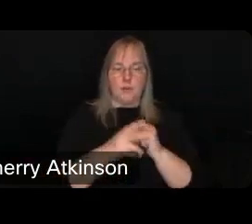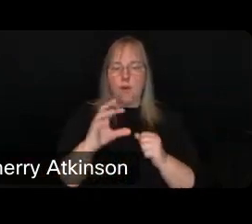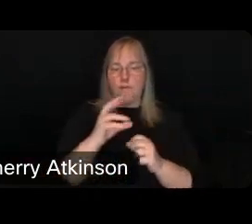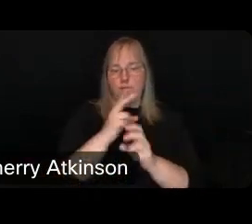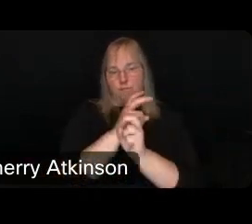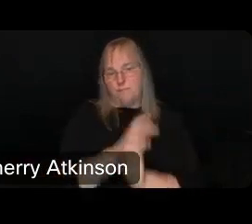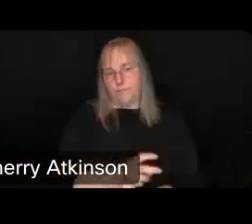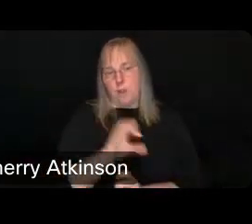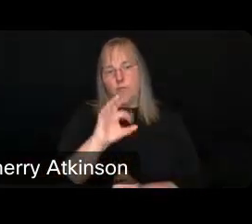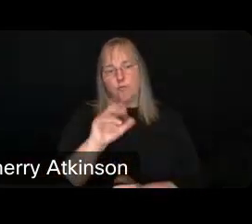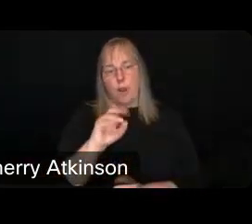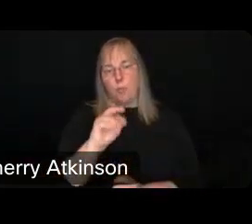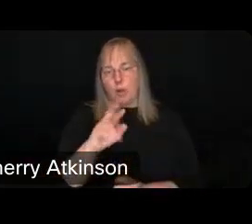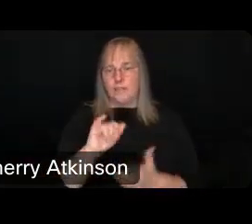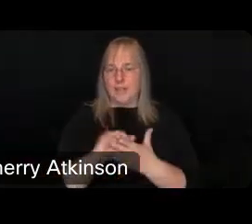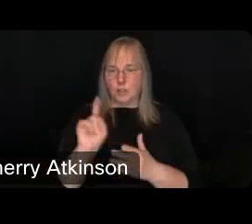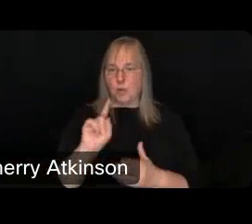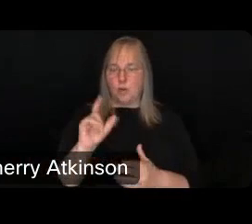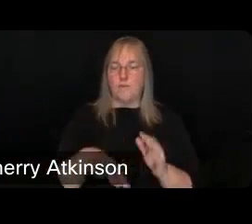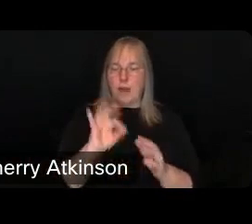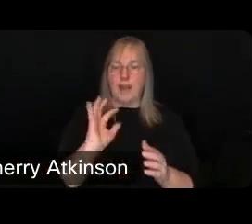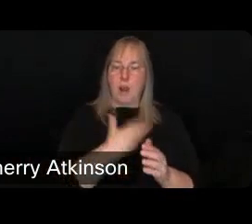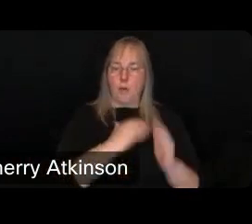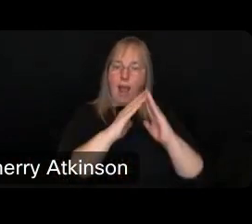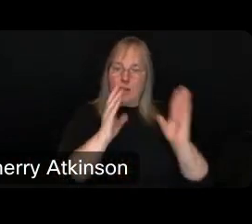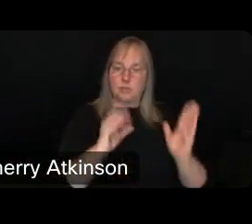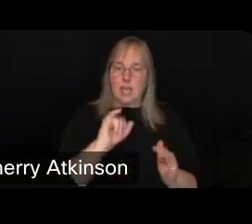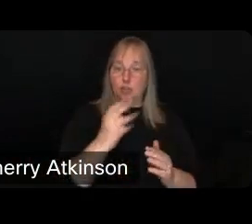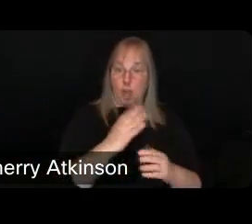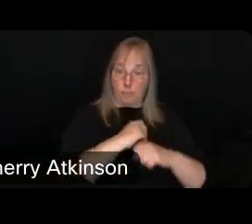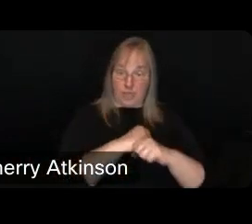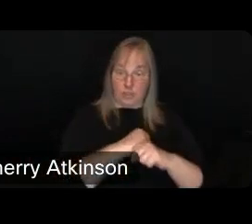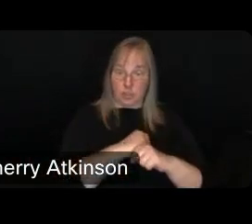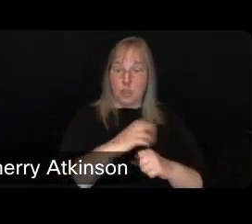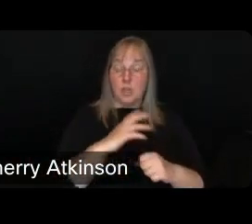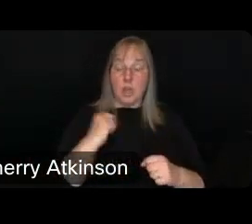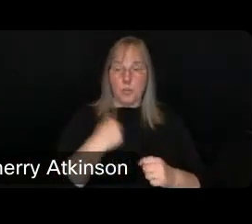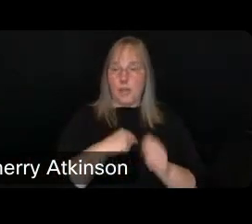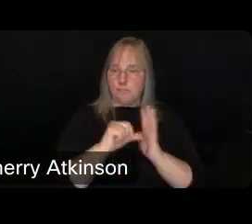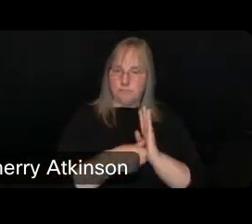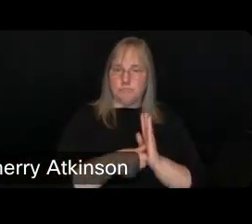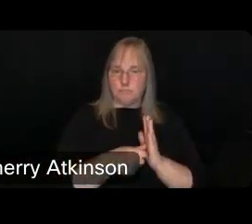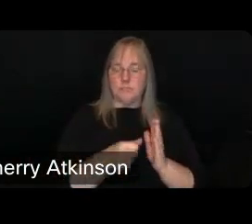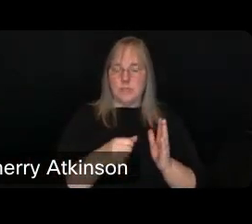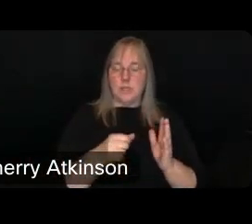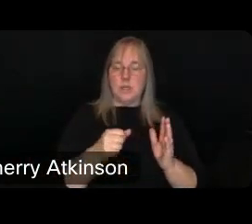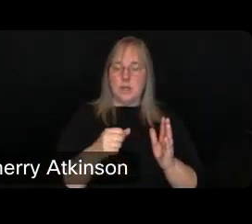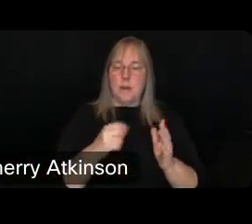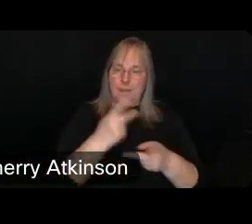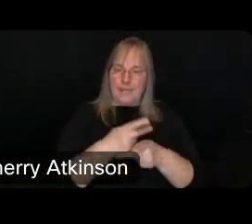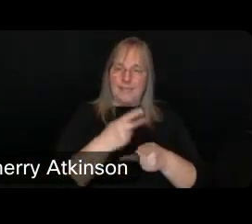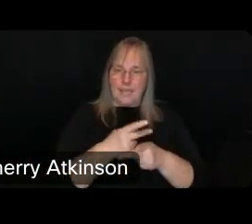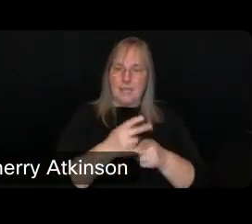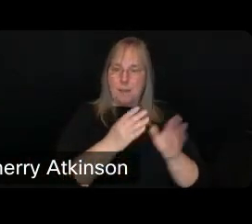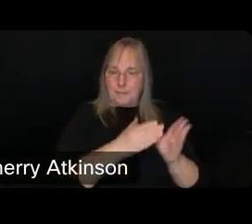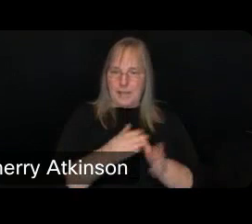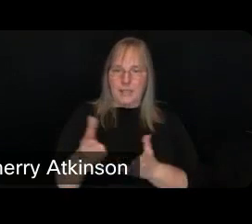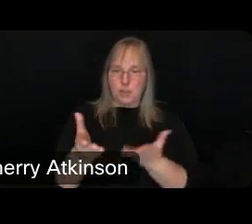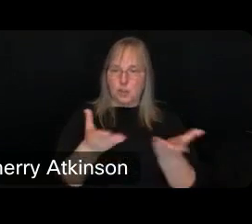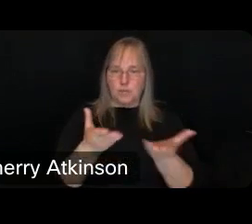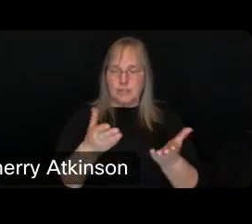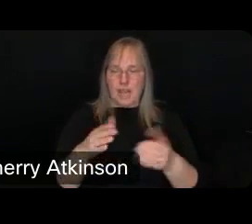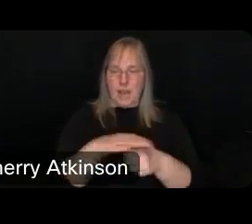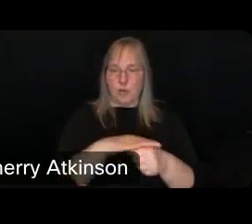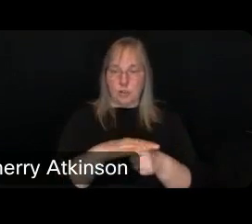job projections. And in that chapter, we emphasize the importance of maintaining the planned service area. There are 2 small bump